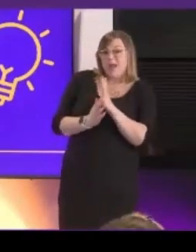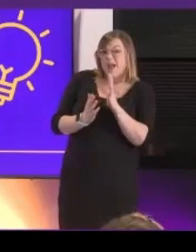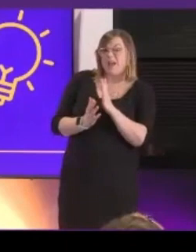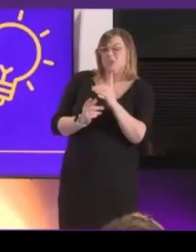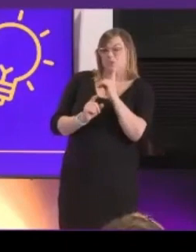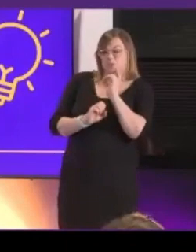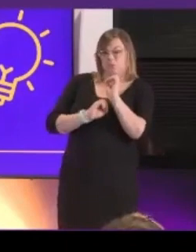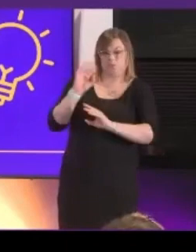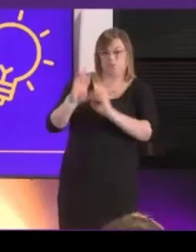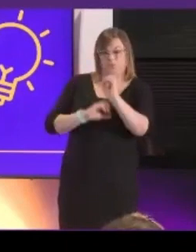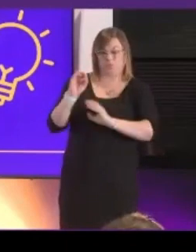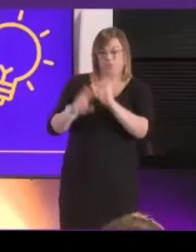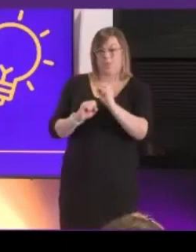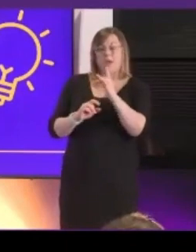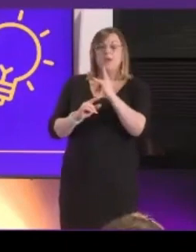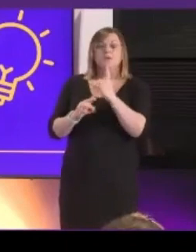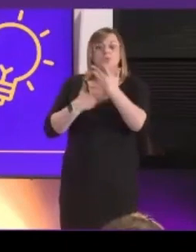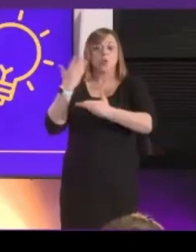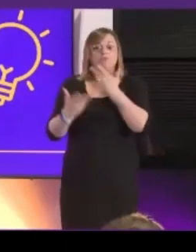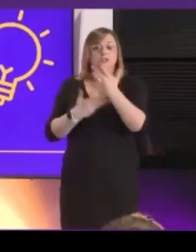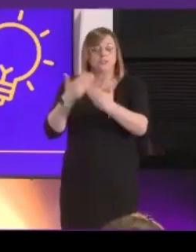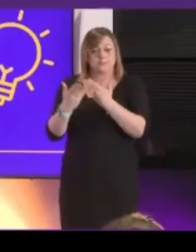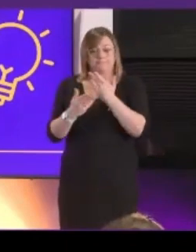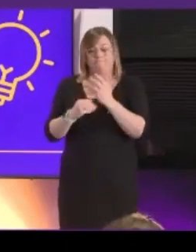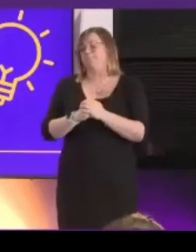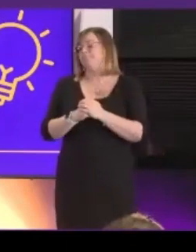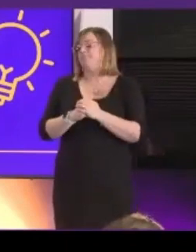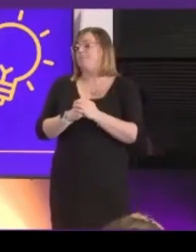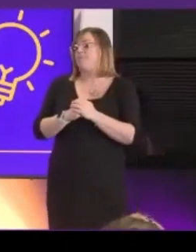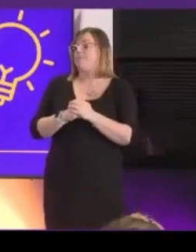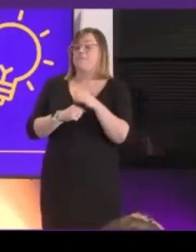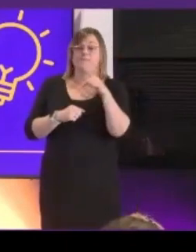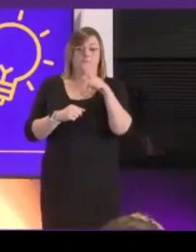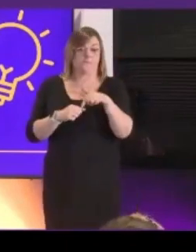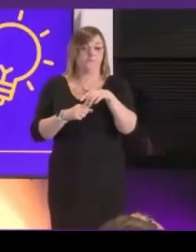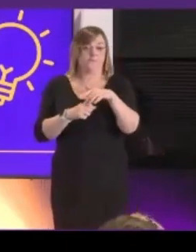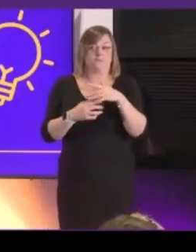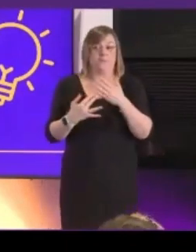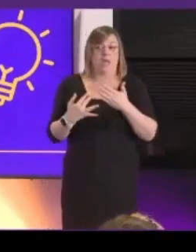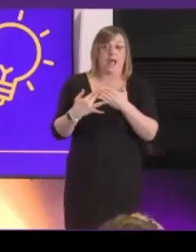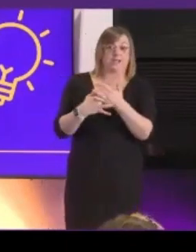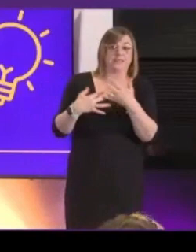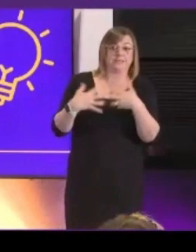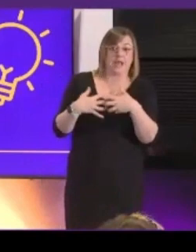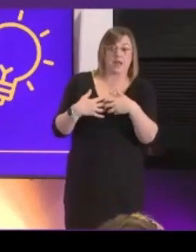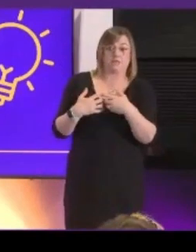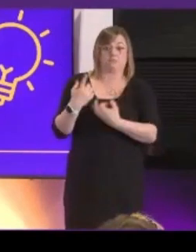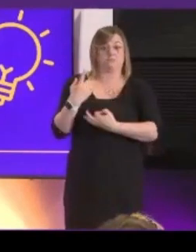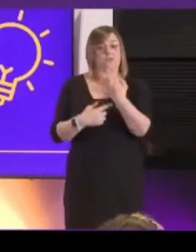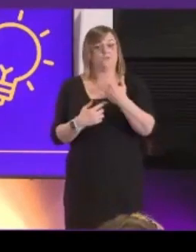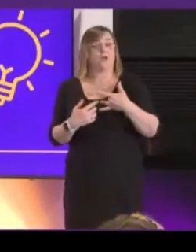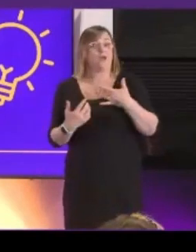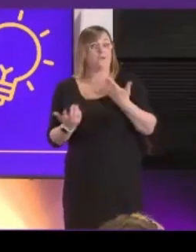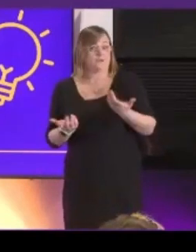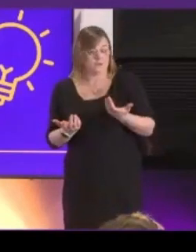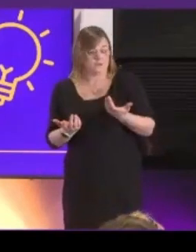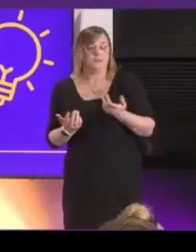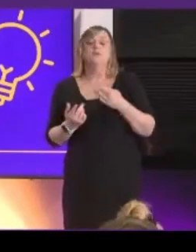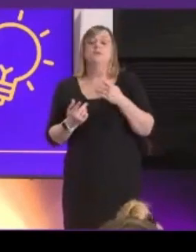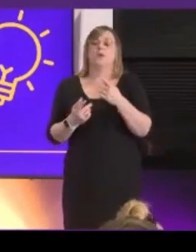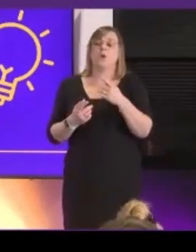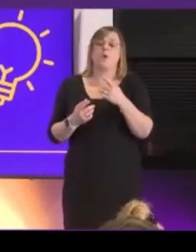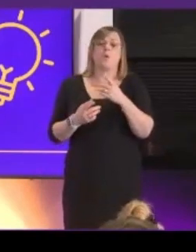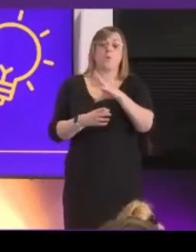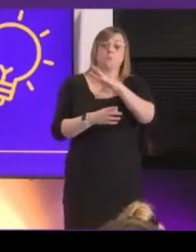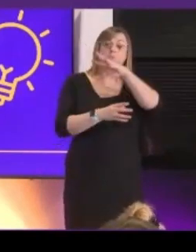their vulnerabilities, and the things in this case that access to tech has enabled our lives to do. So simply join,